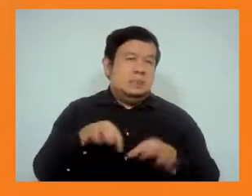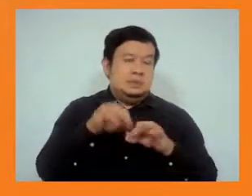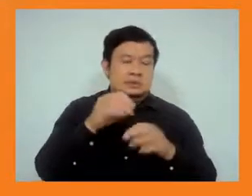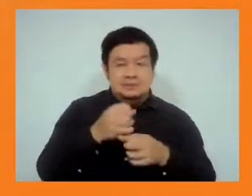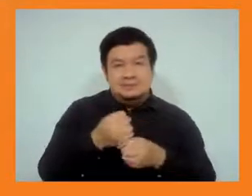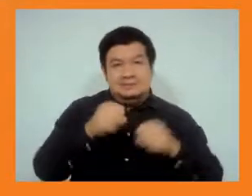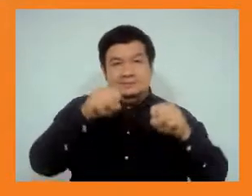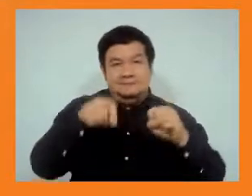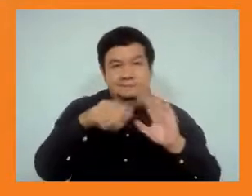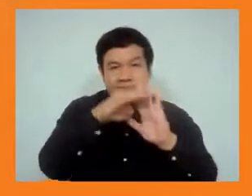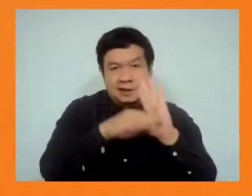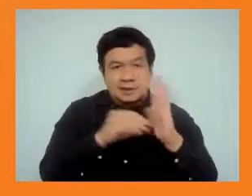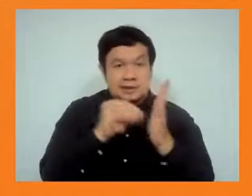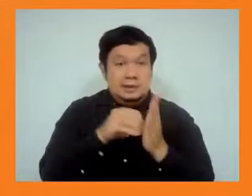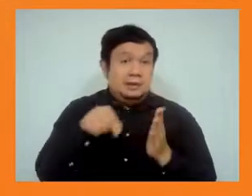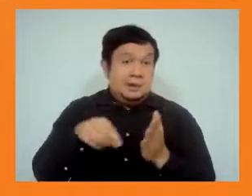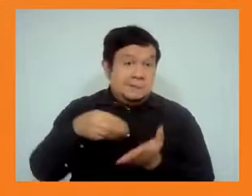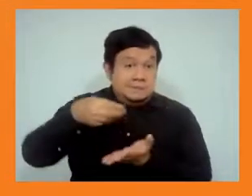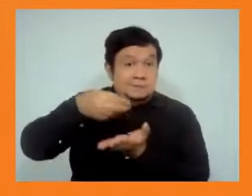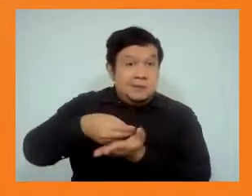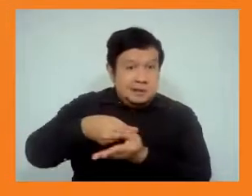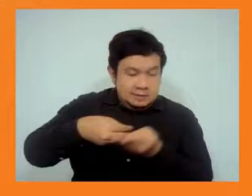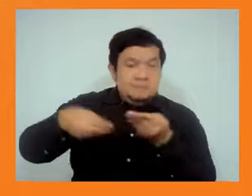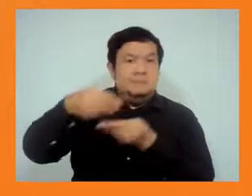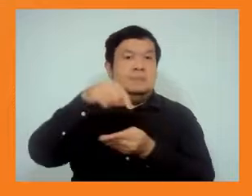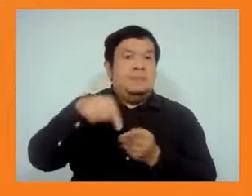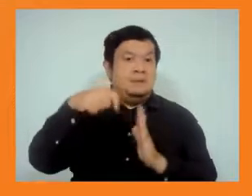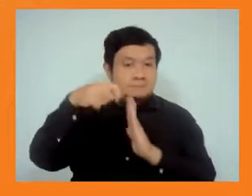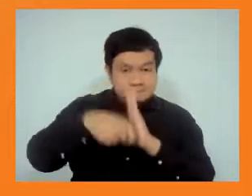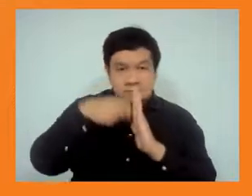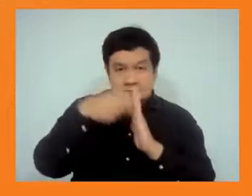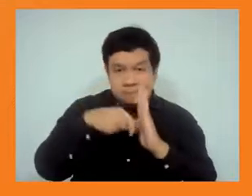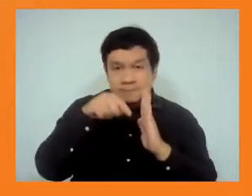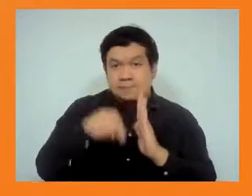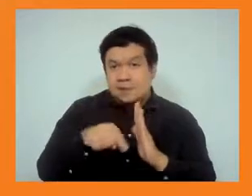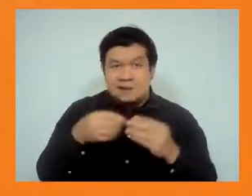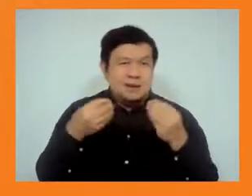is still very, very old one. And also there's no